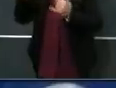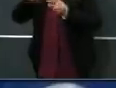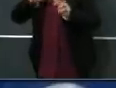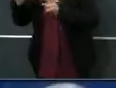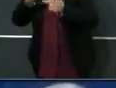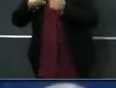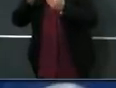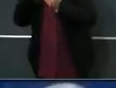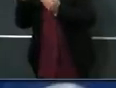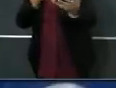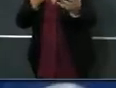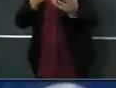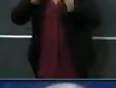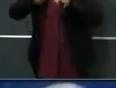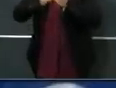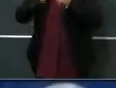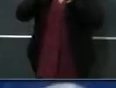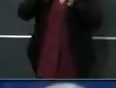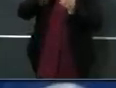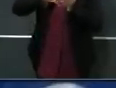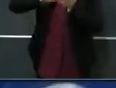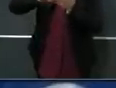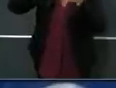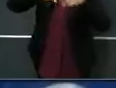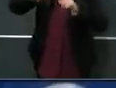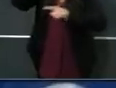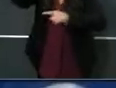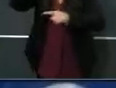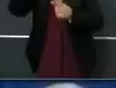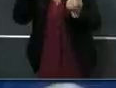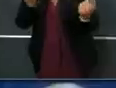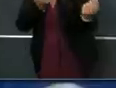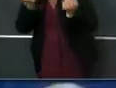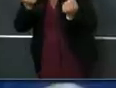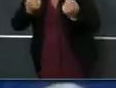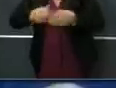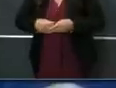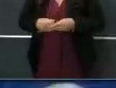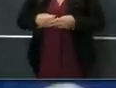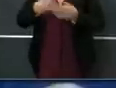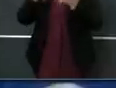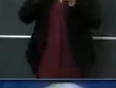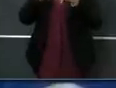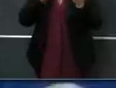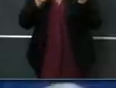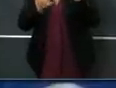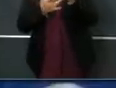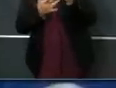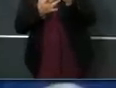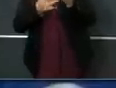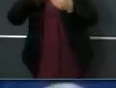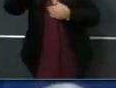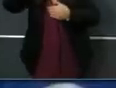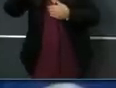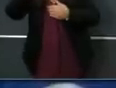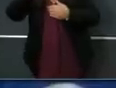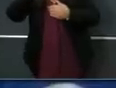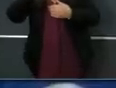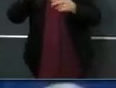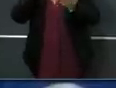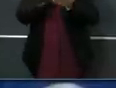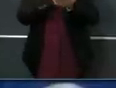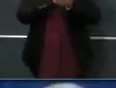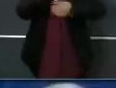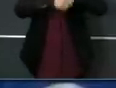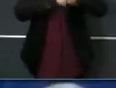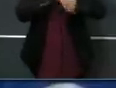around summer learning and opportunities that extend beyond the technical end of this school year. But